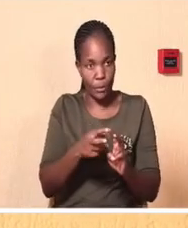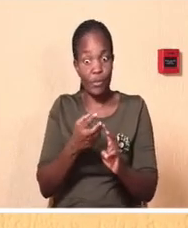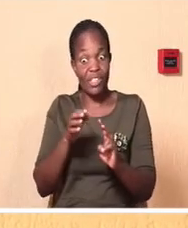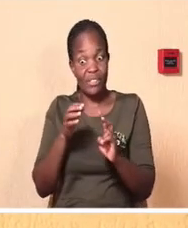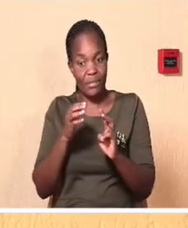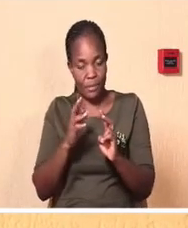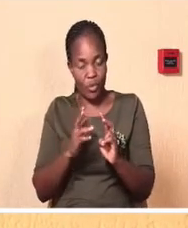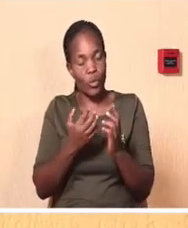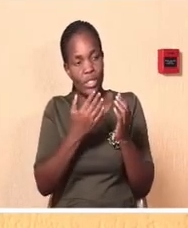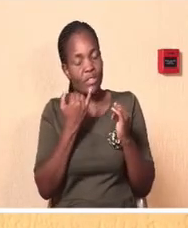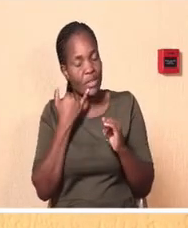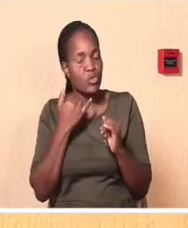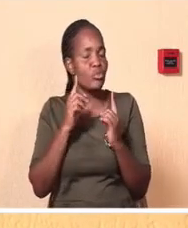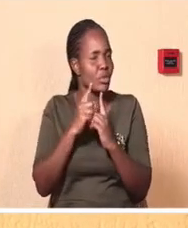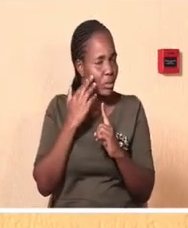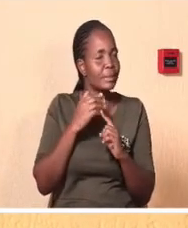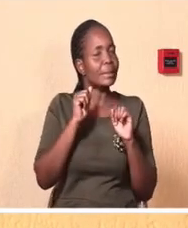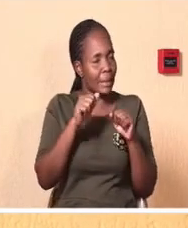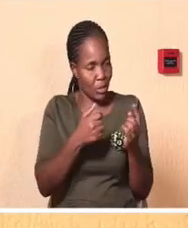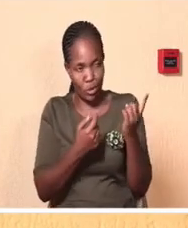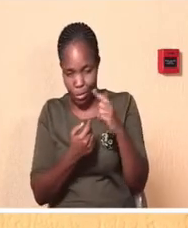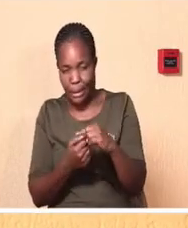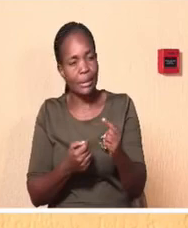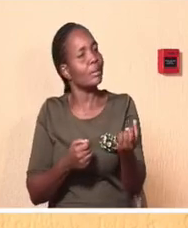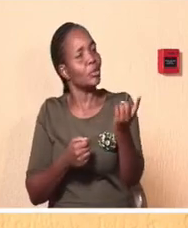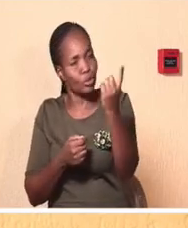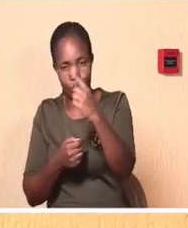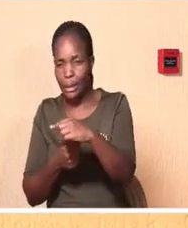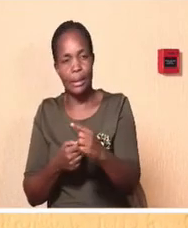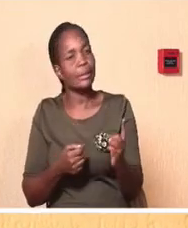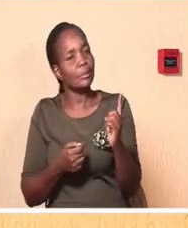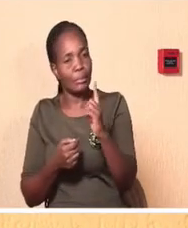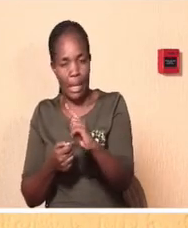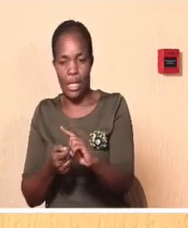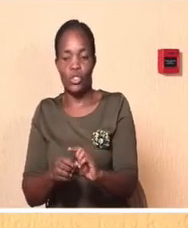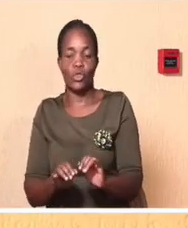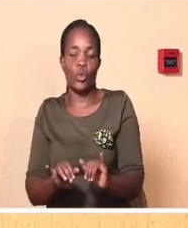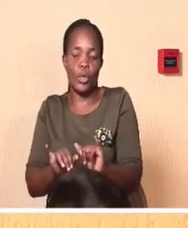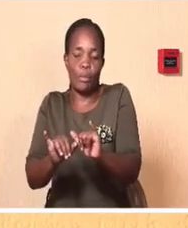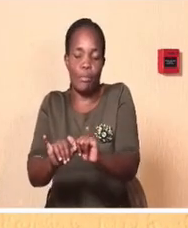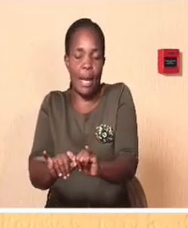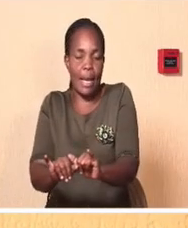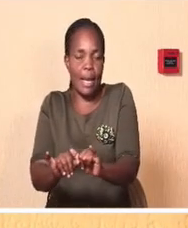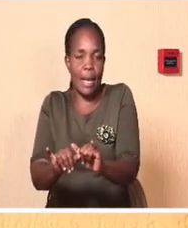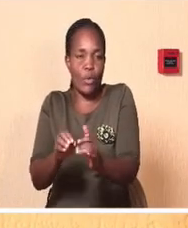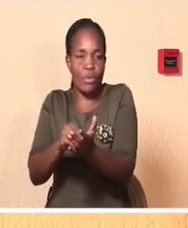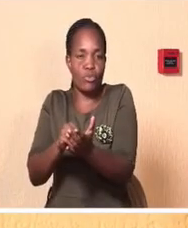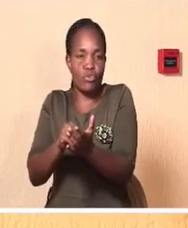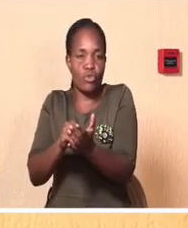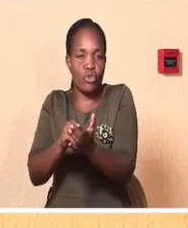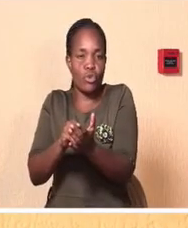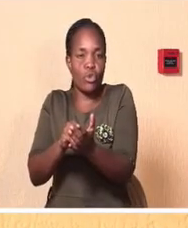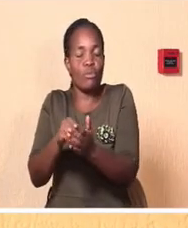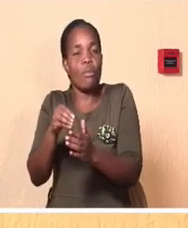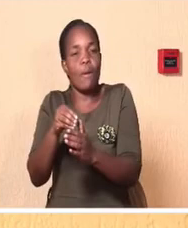or quarantine. So those contacts are told to quarantine themselves, because at that moment they all